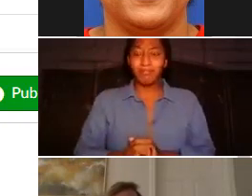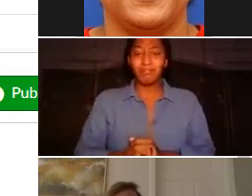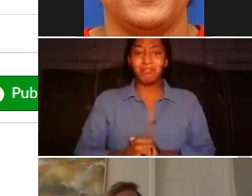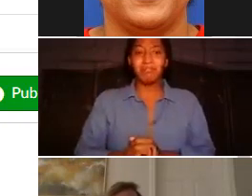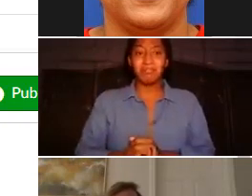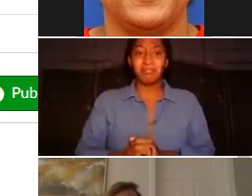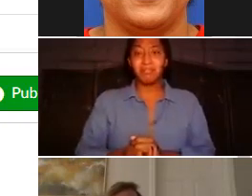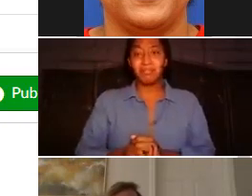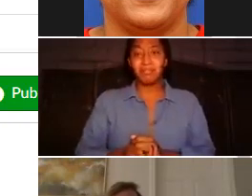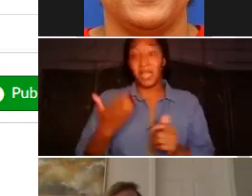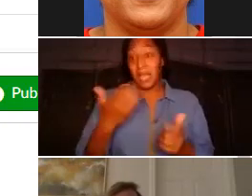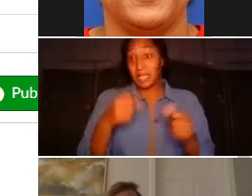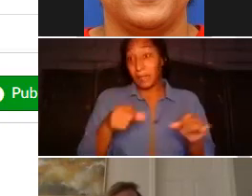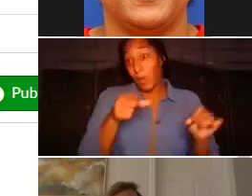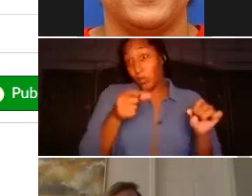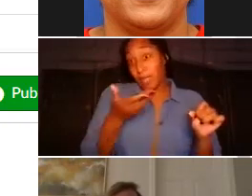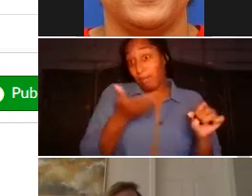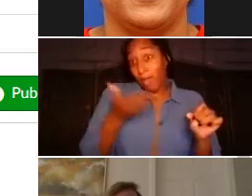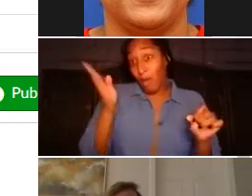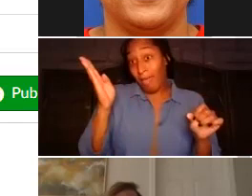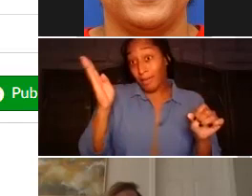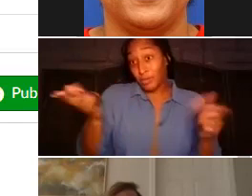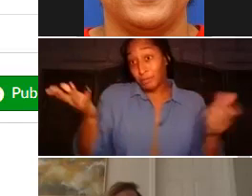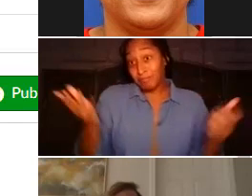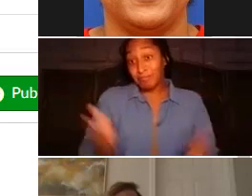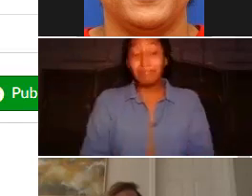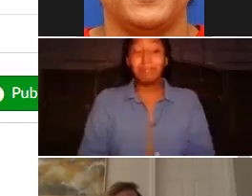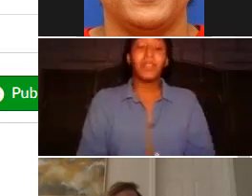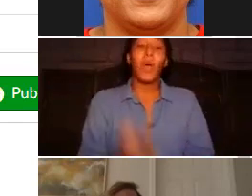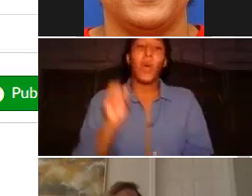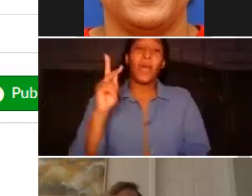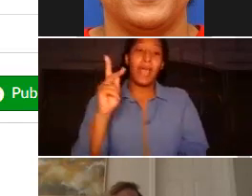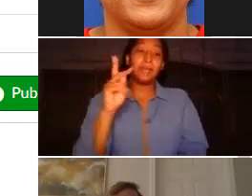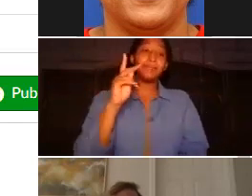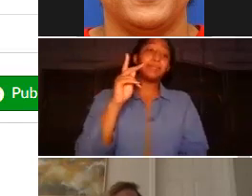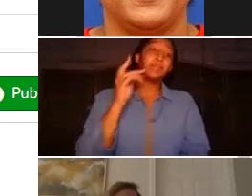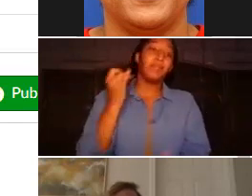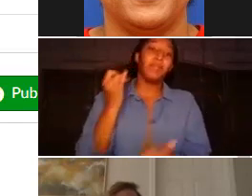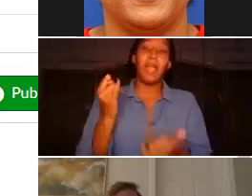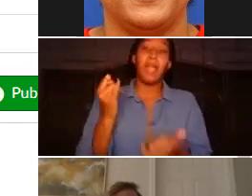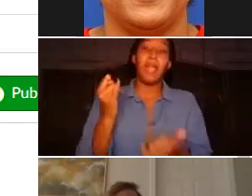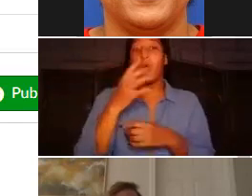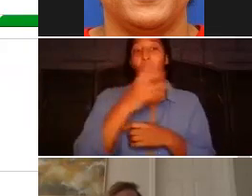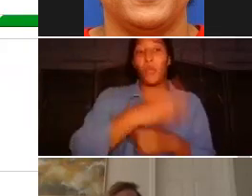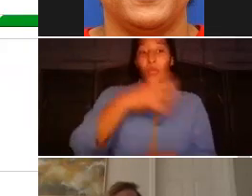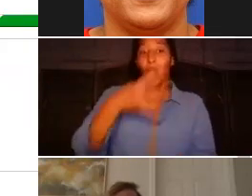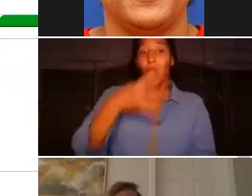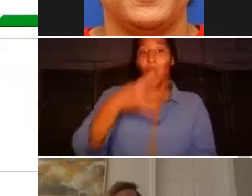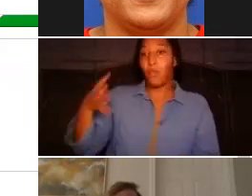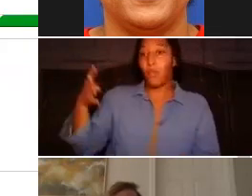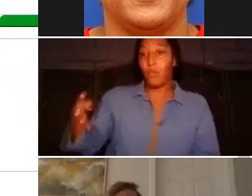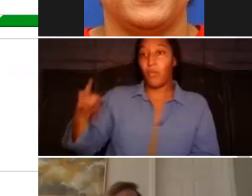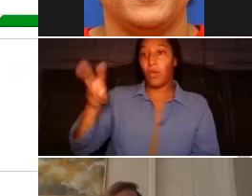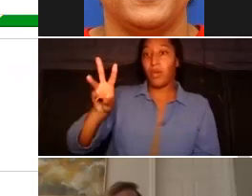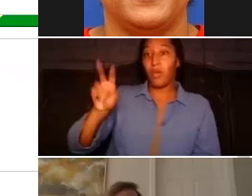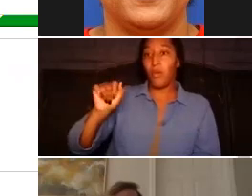readings and viewings. All right. So let me go into this notes on waves. Hopefully this will open up here.